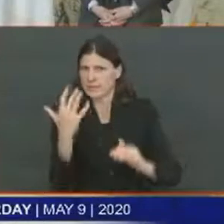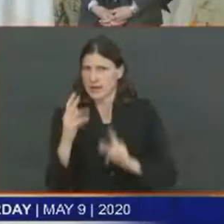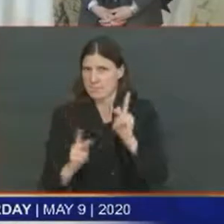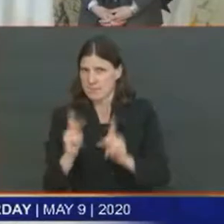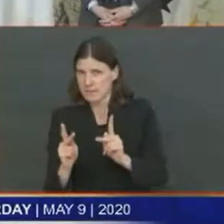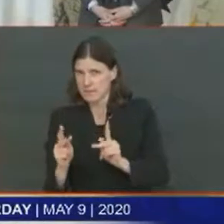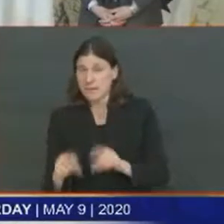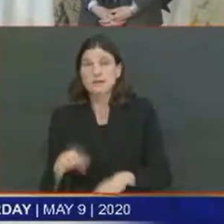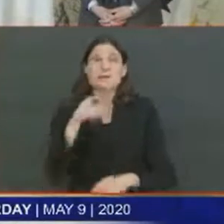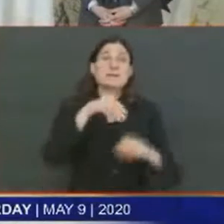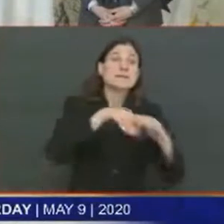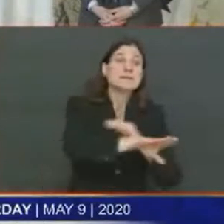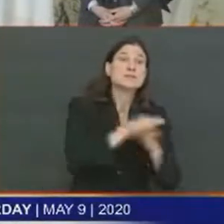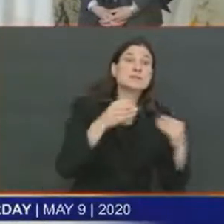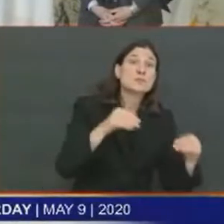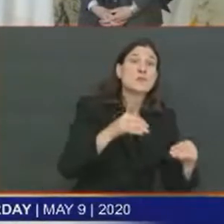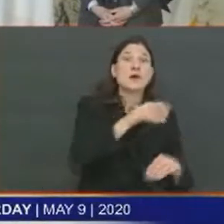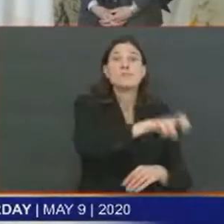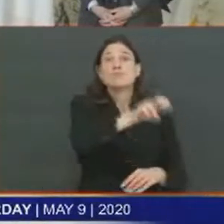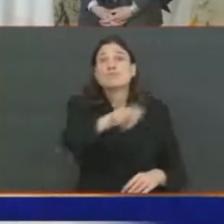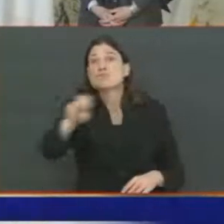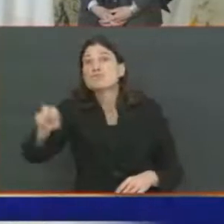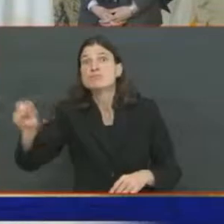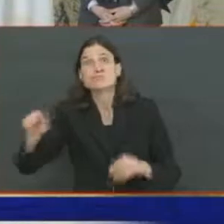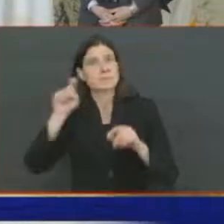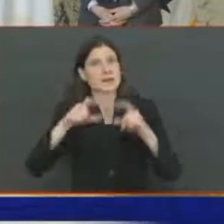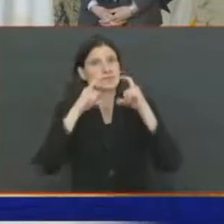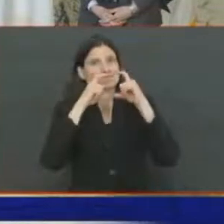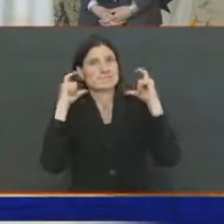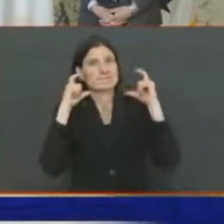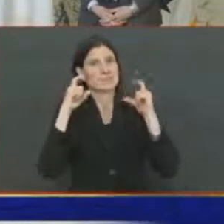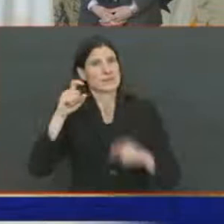I'd encourage you to go shopping. Our retailers need it. If you have